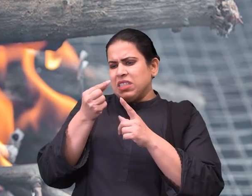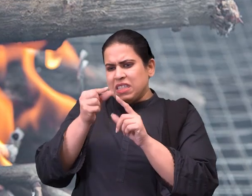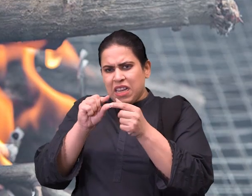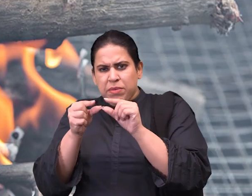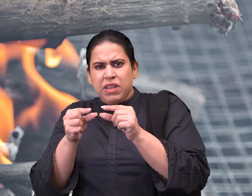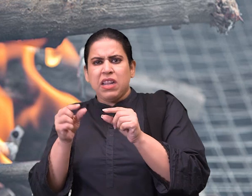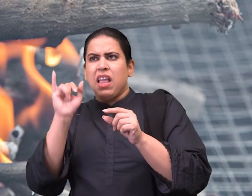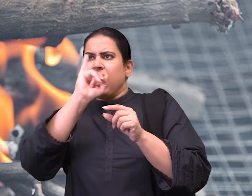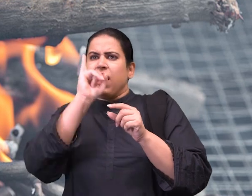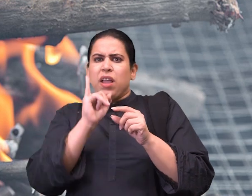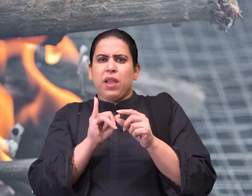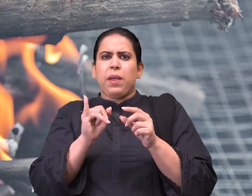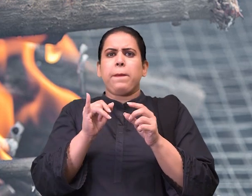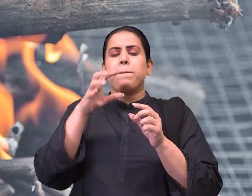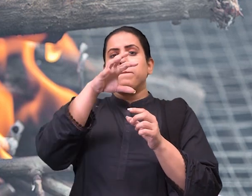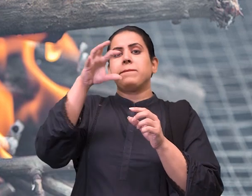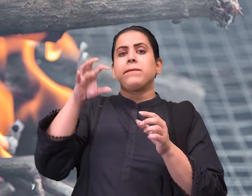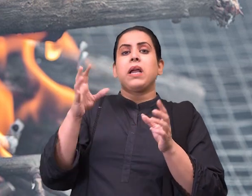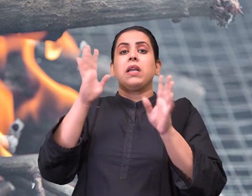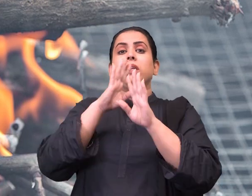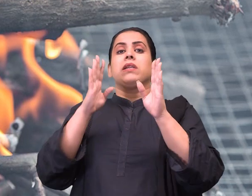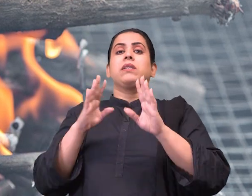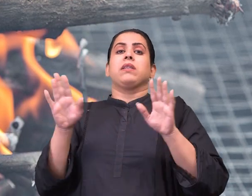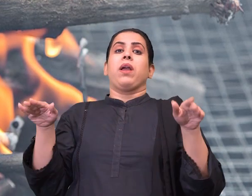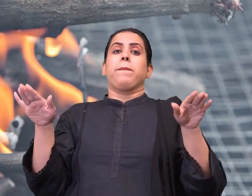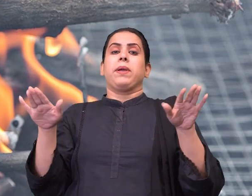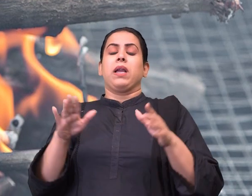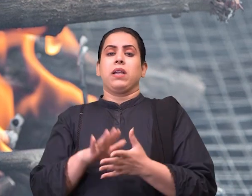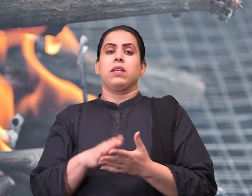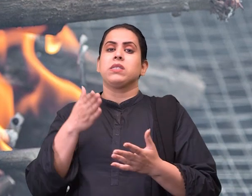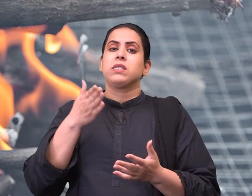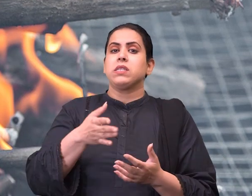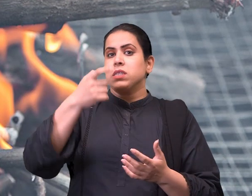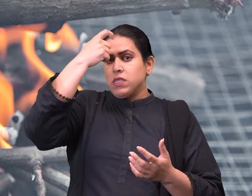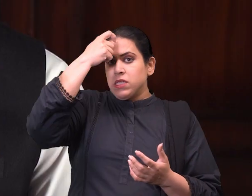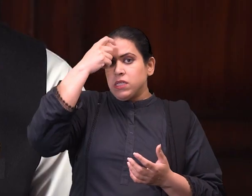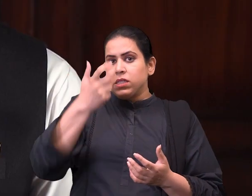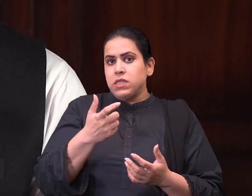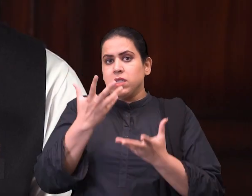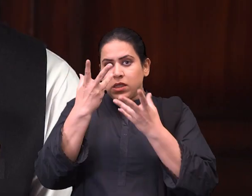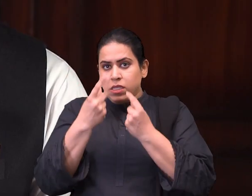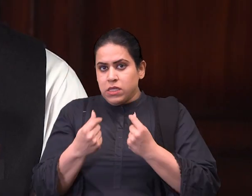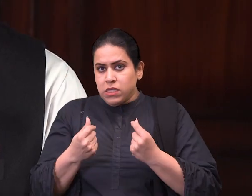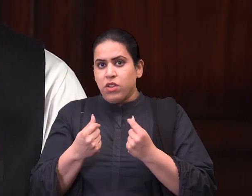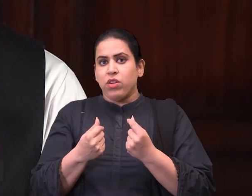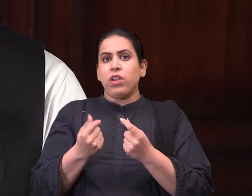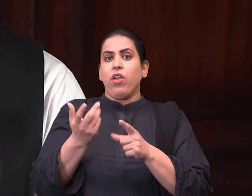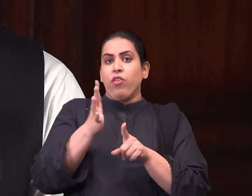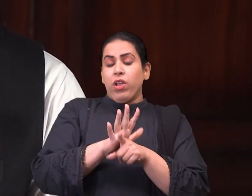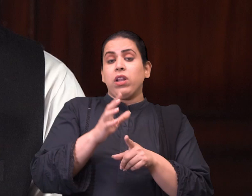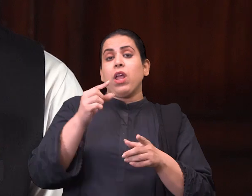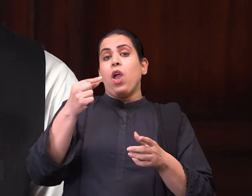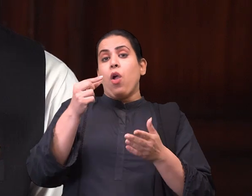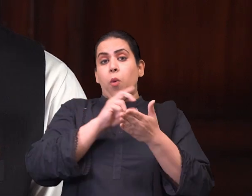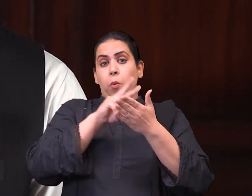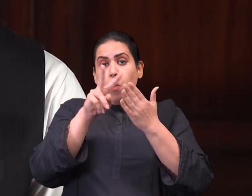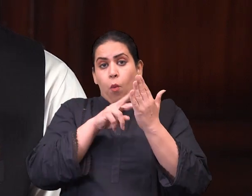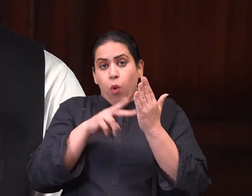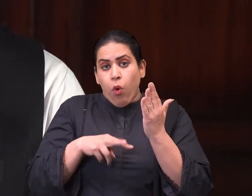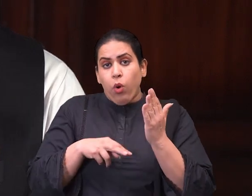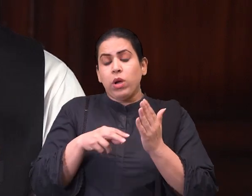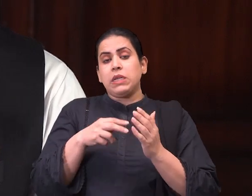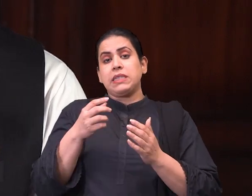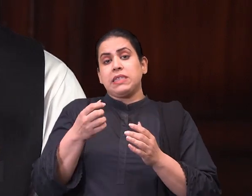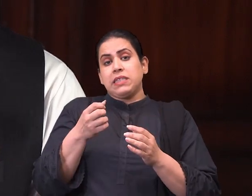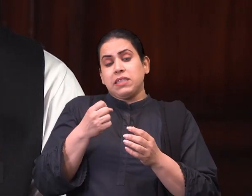often release chemicals and pollutants into the air when they are burnt. This issue can only be solved with